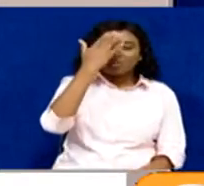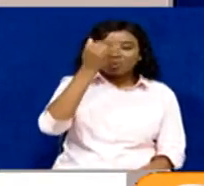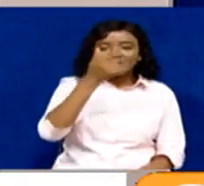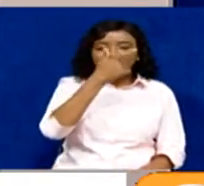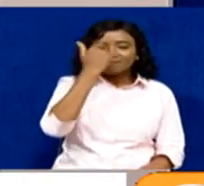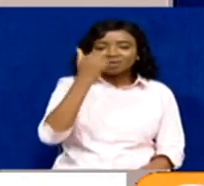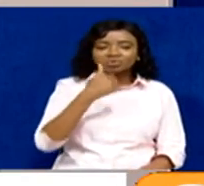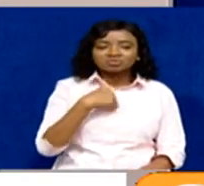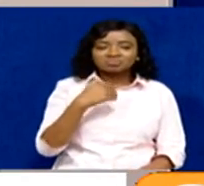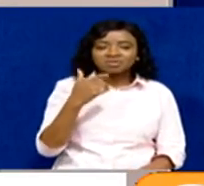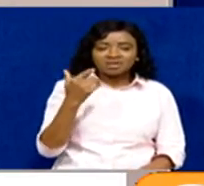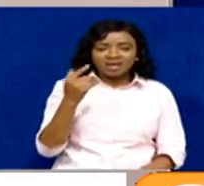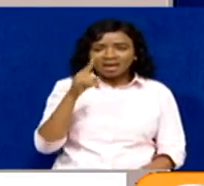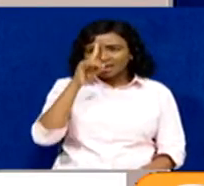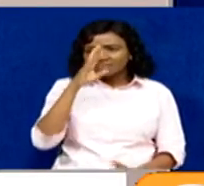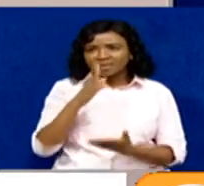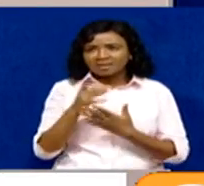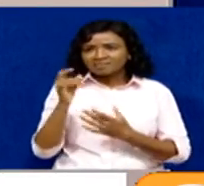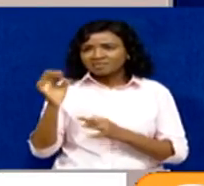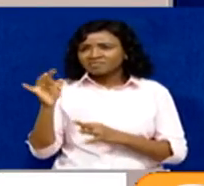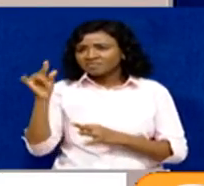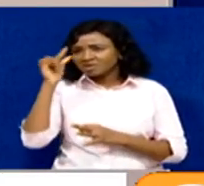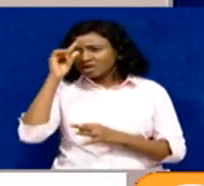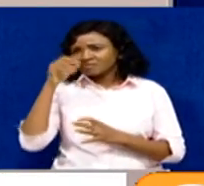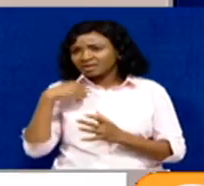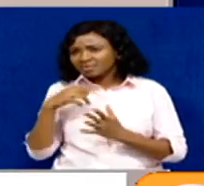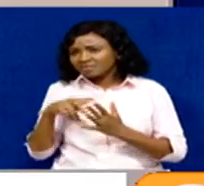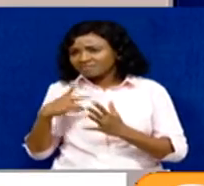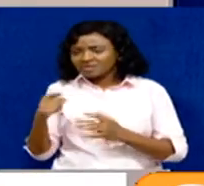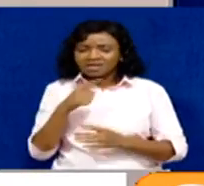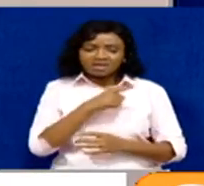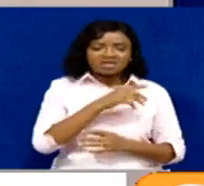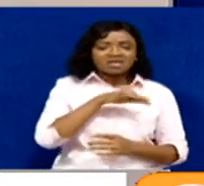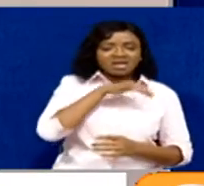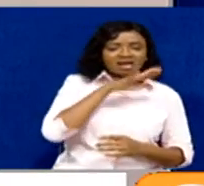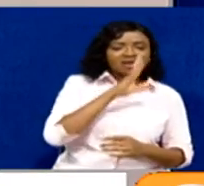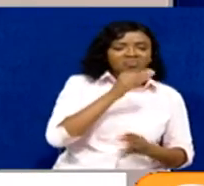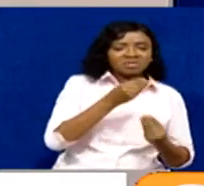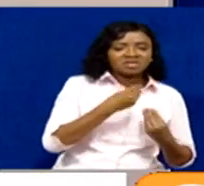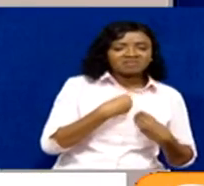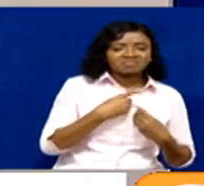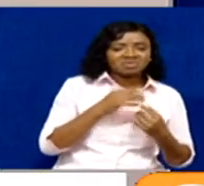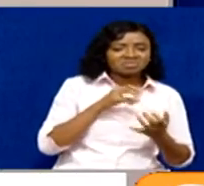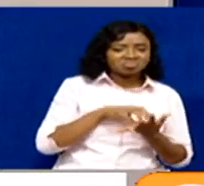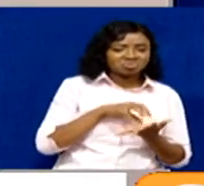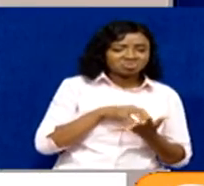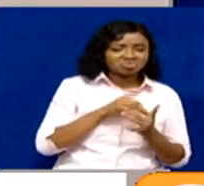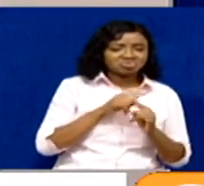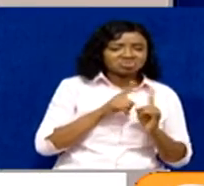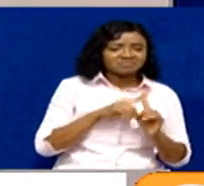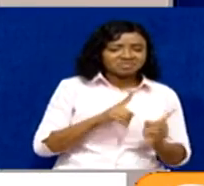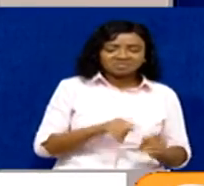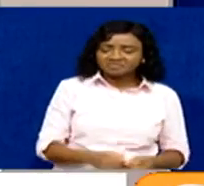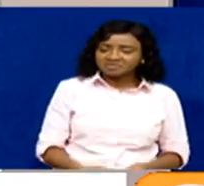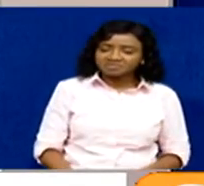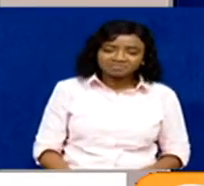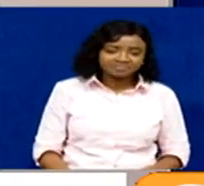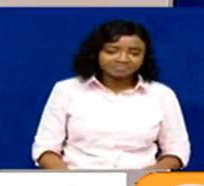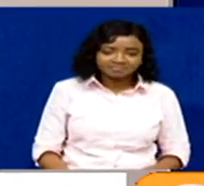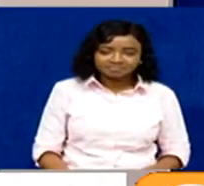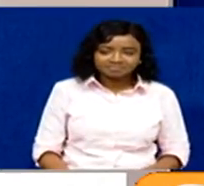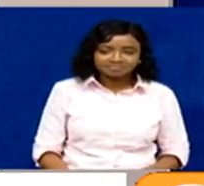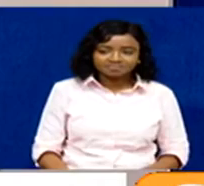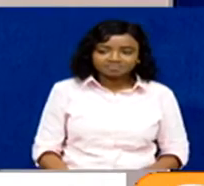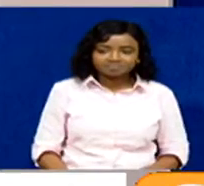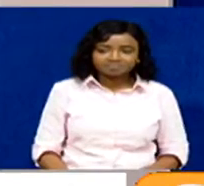minister or I'm going to be made anything. The reason of this support, apart from the marching